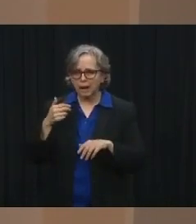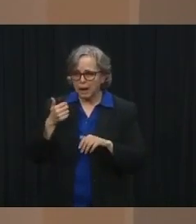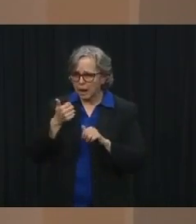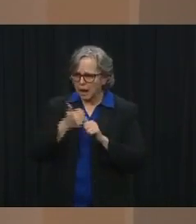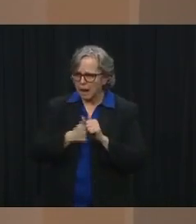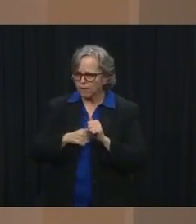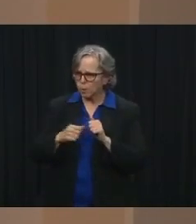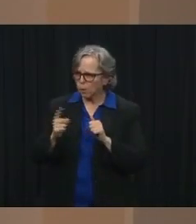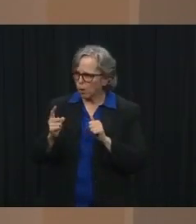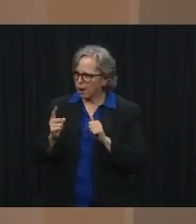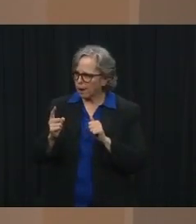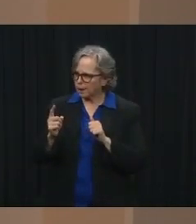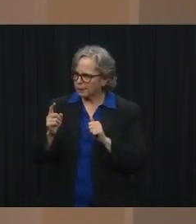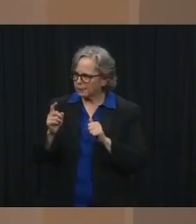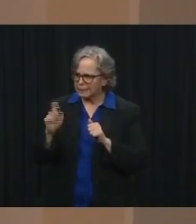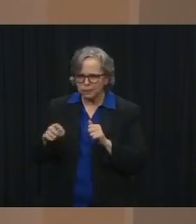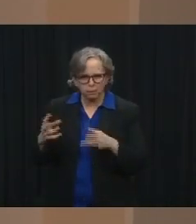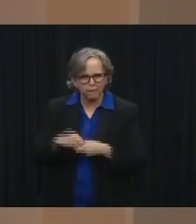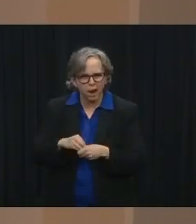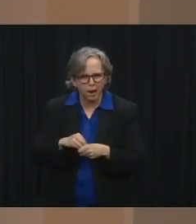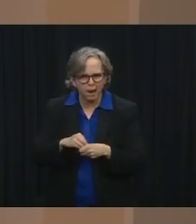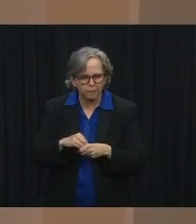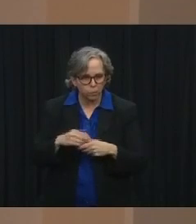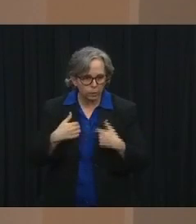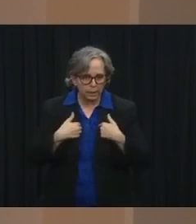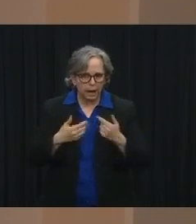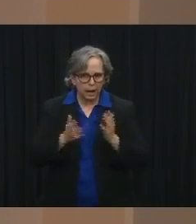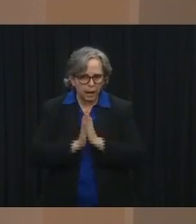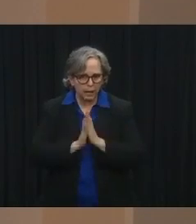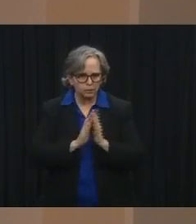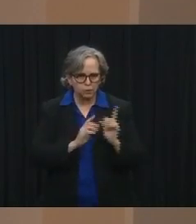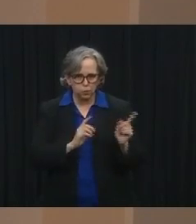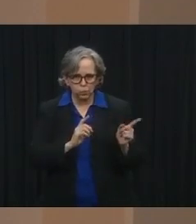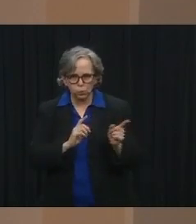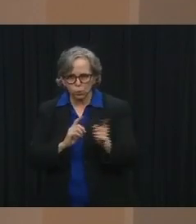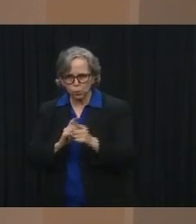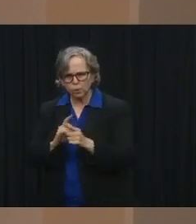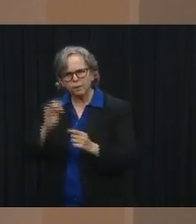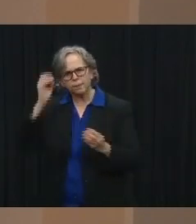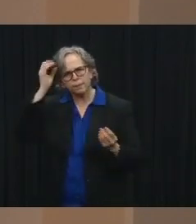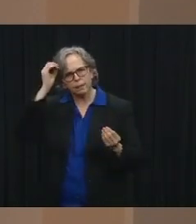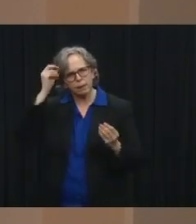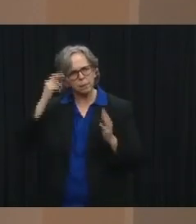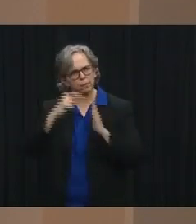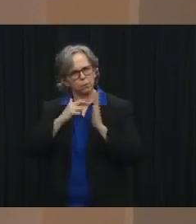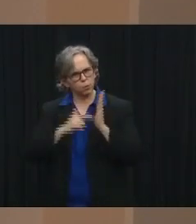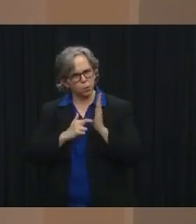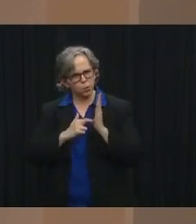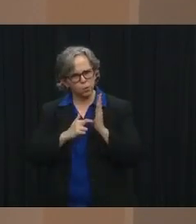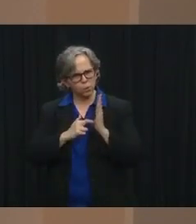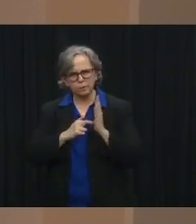these rules, the stay-at-home order, the essential business, with that spirit, that we want you